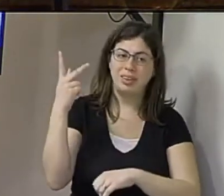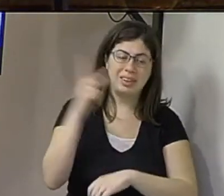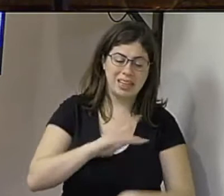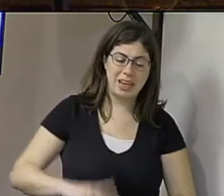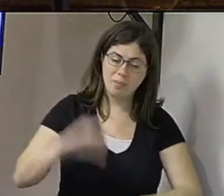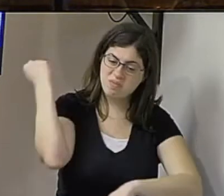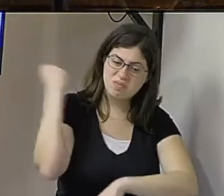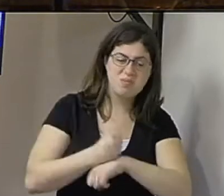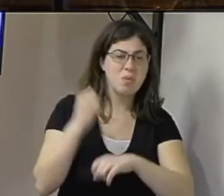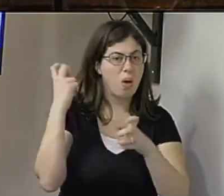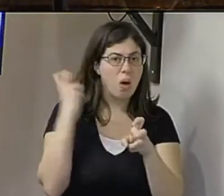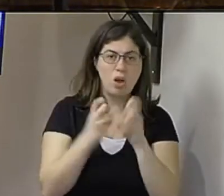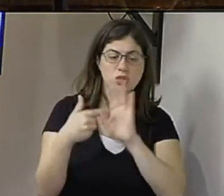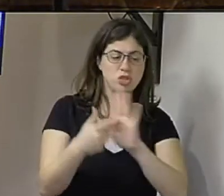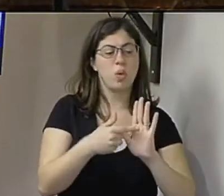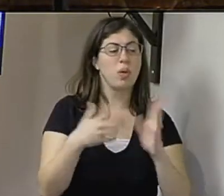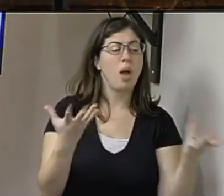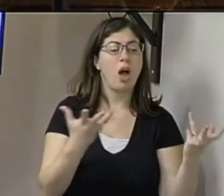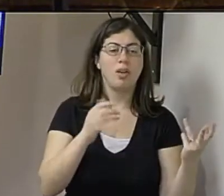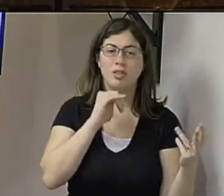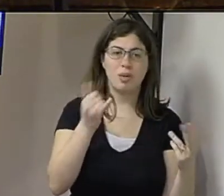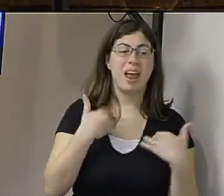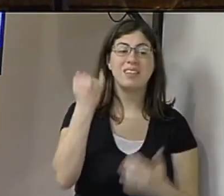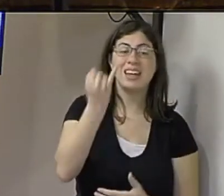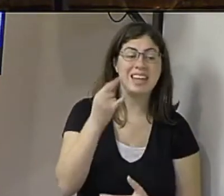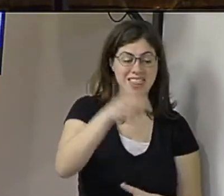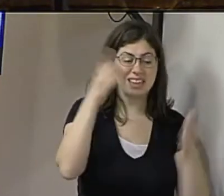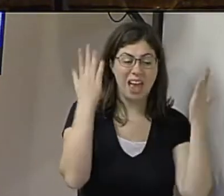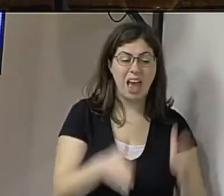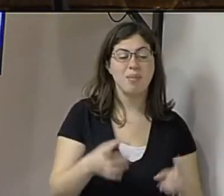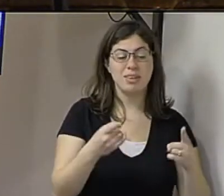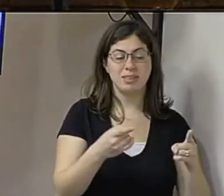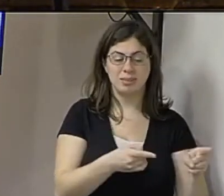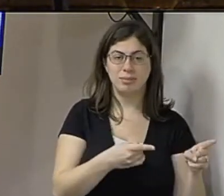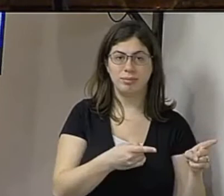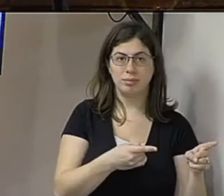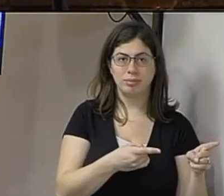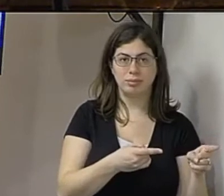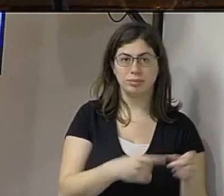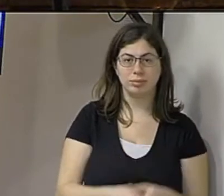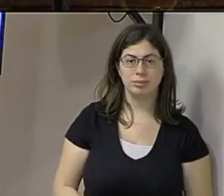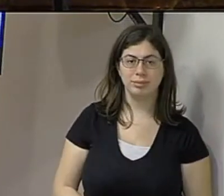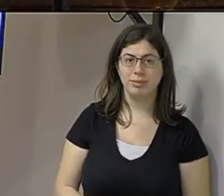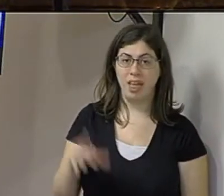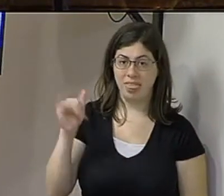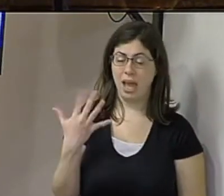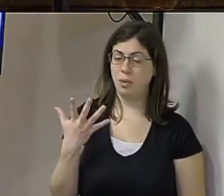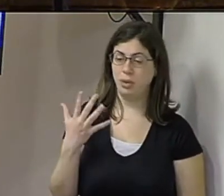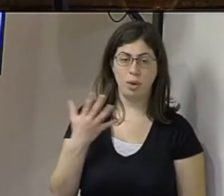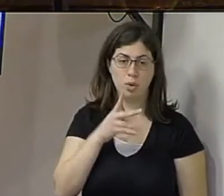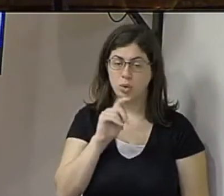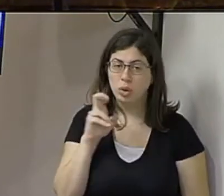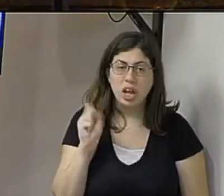as soon as this came out, because he's having to show everybody, hey, don't get ideas. This is what happens when this goes on. So this would have been